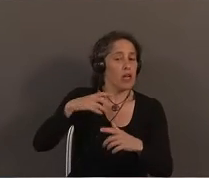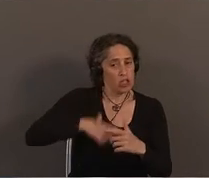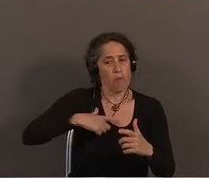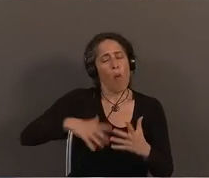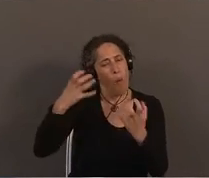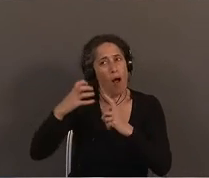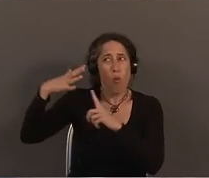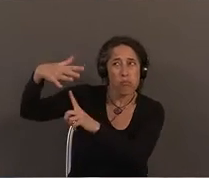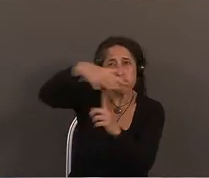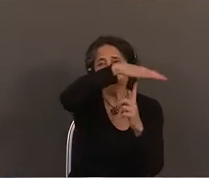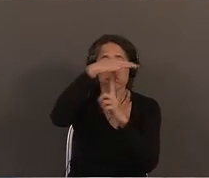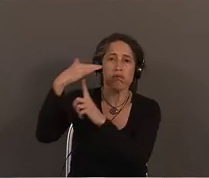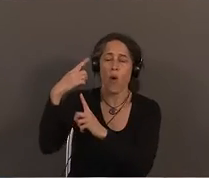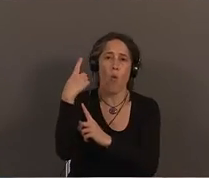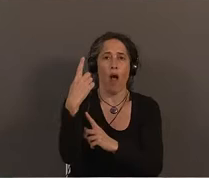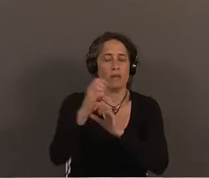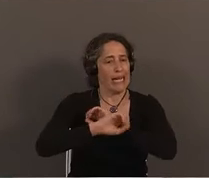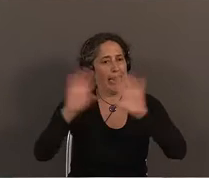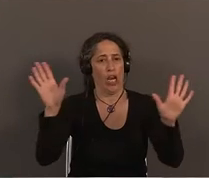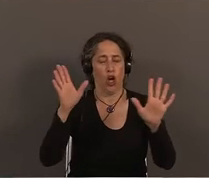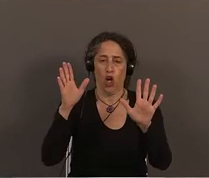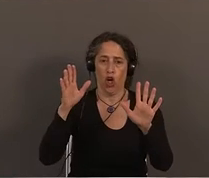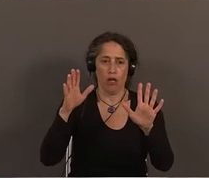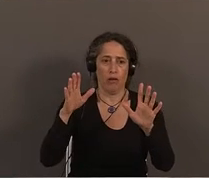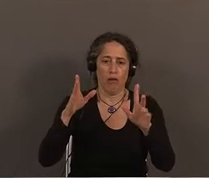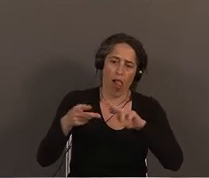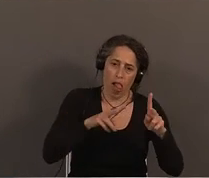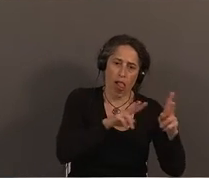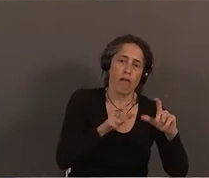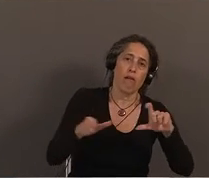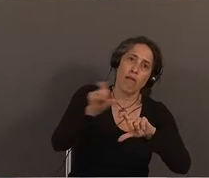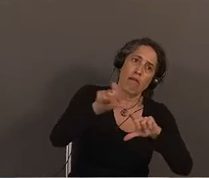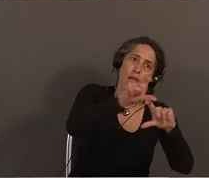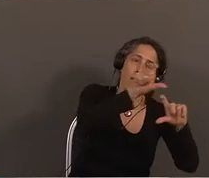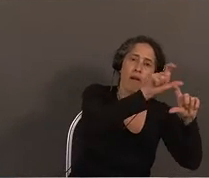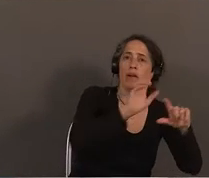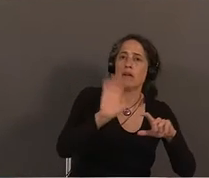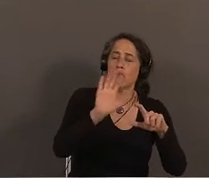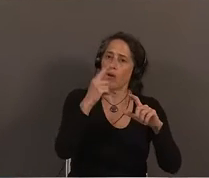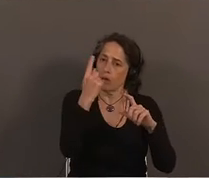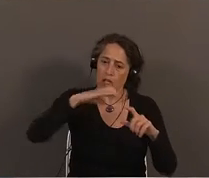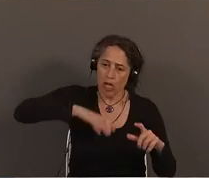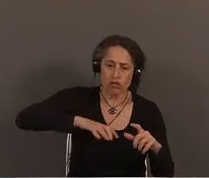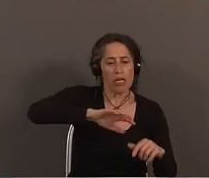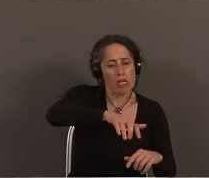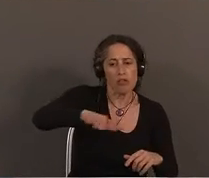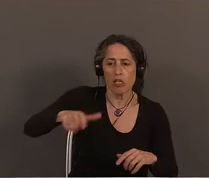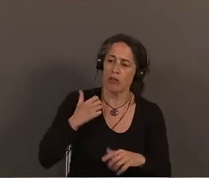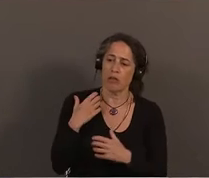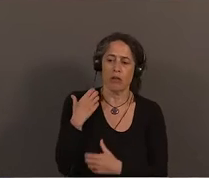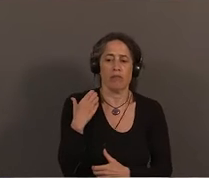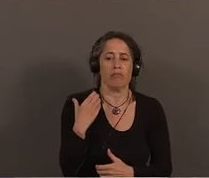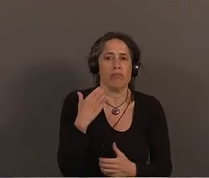easily, as we also saw in the video, we could see that it was very easy for people to understand what we were talking about.